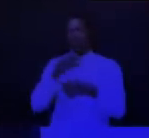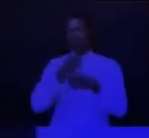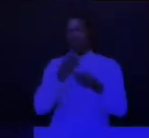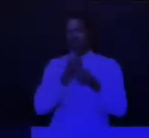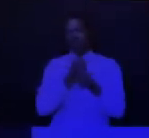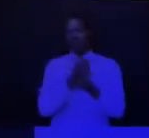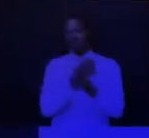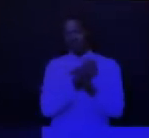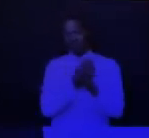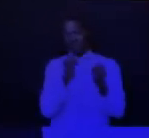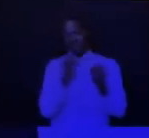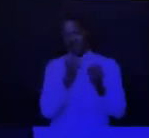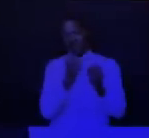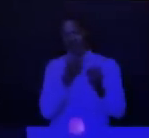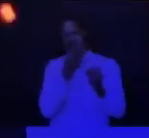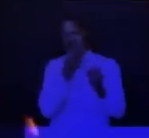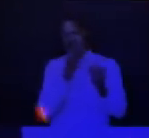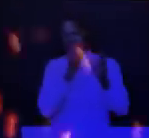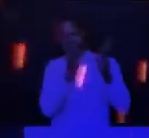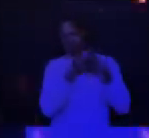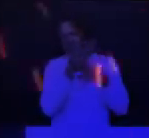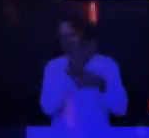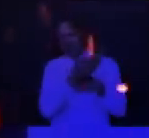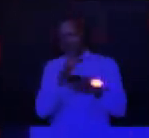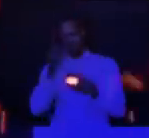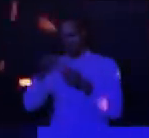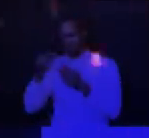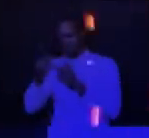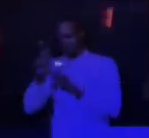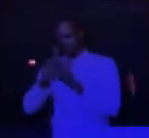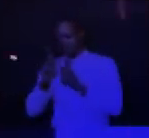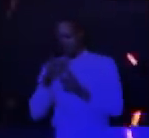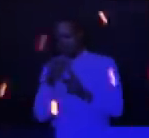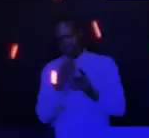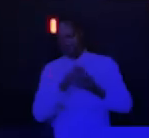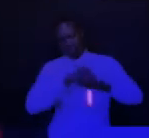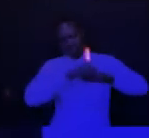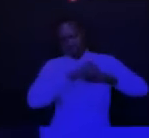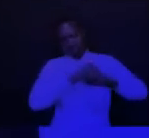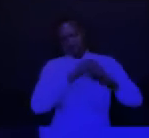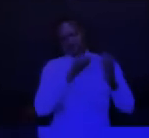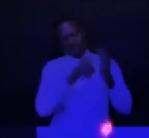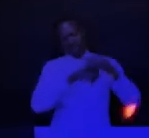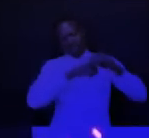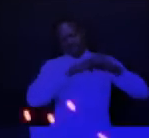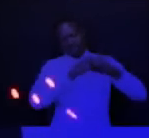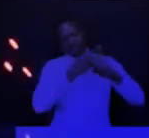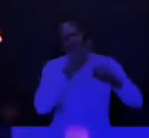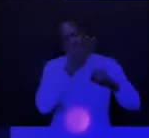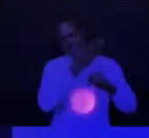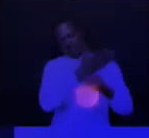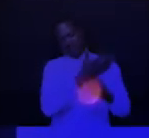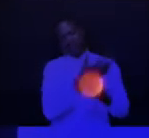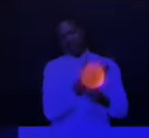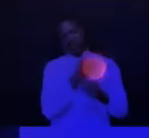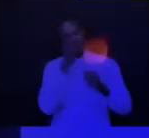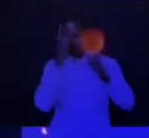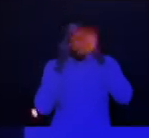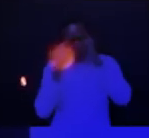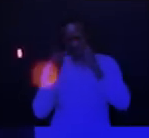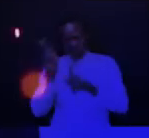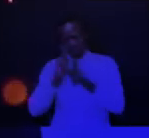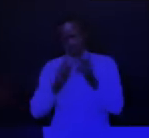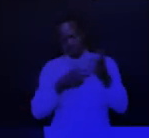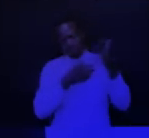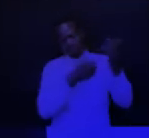and ne or trefo Sadok, ne Padea, ofrile wifo numu, na wong ase, ene sakuru